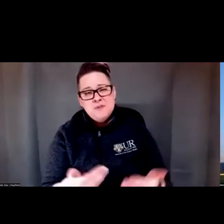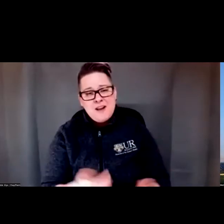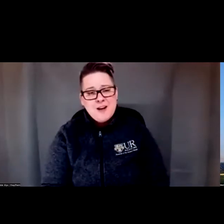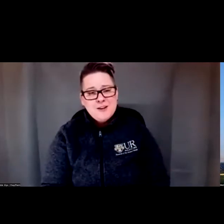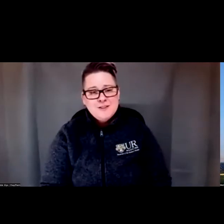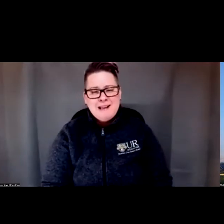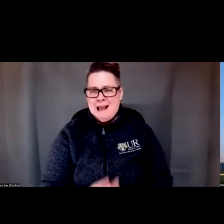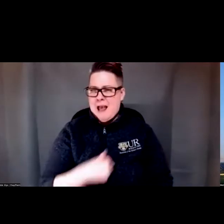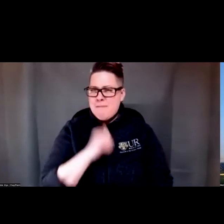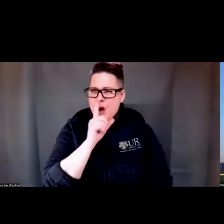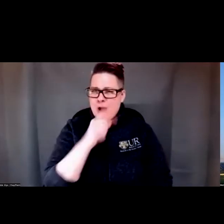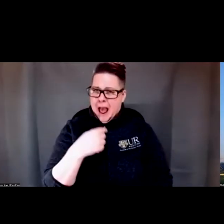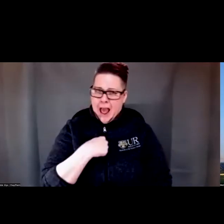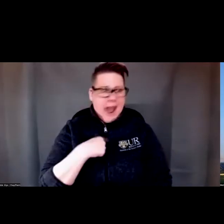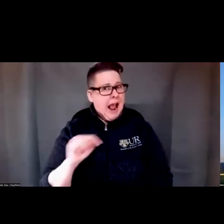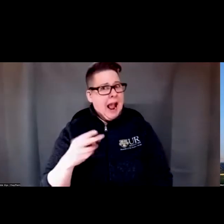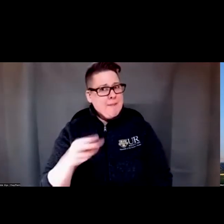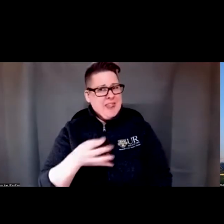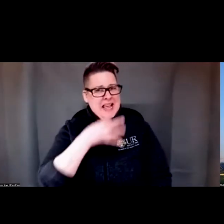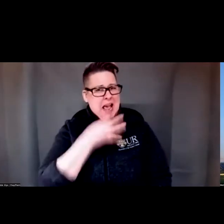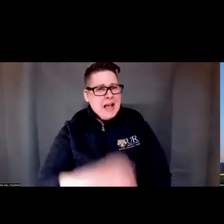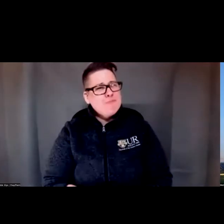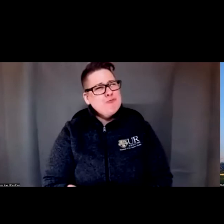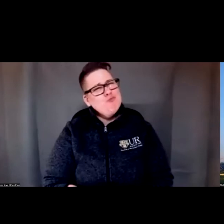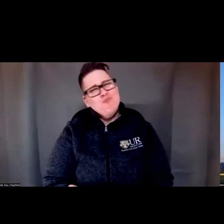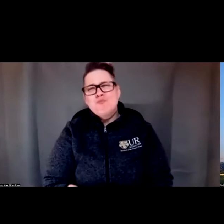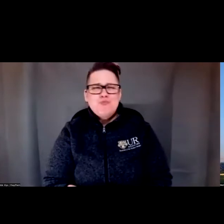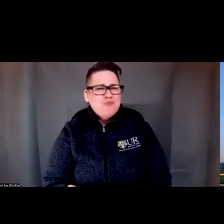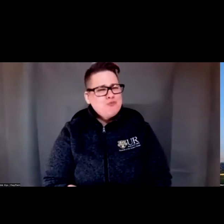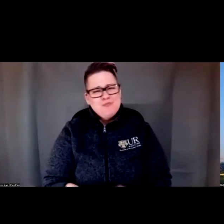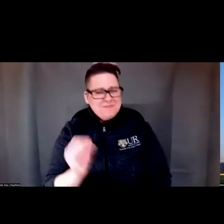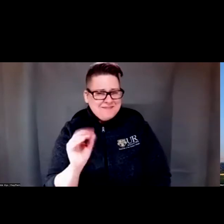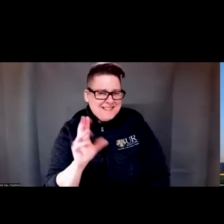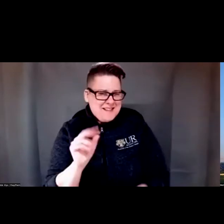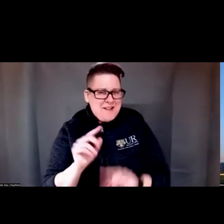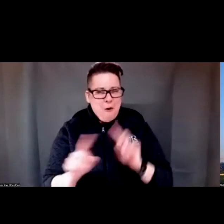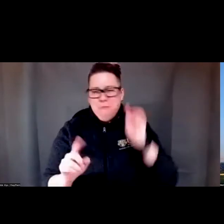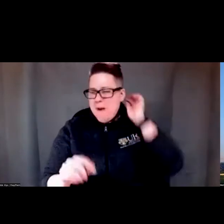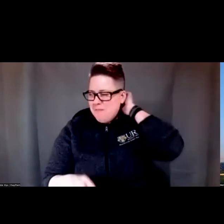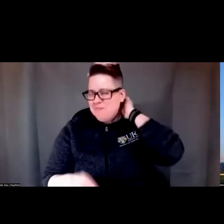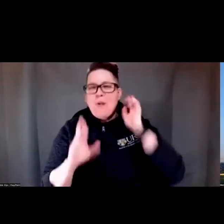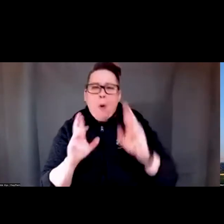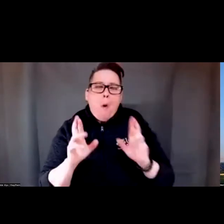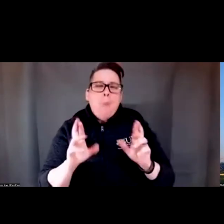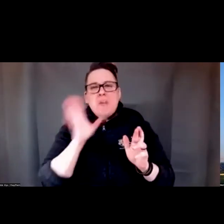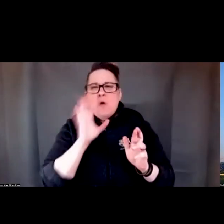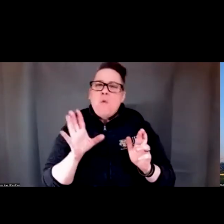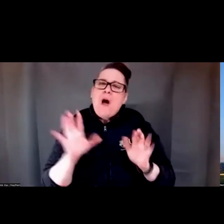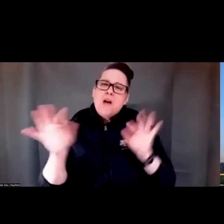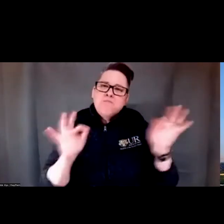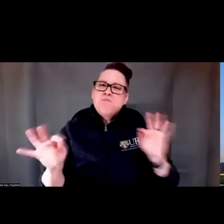I'm not sure I'm the final word in anything, so, but hopefully we'll kind of cover some ground